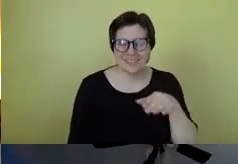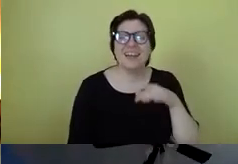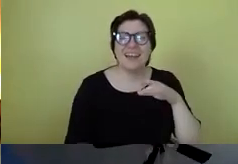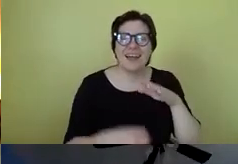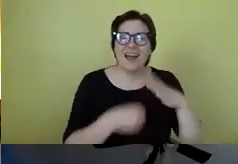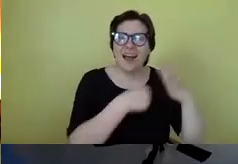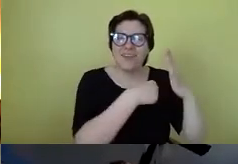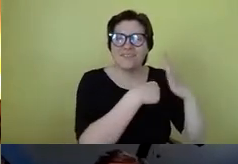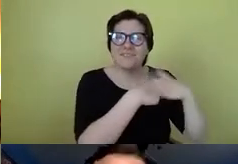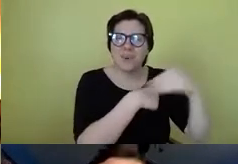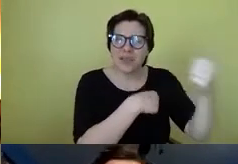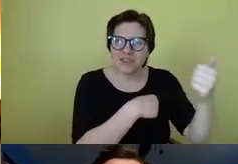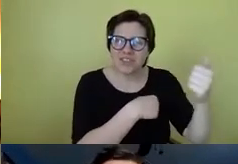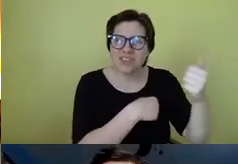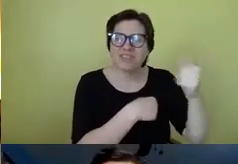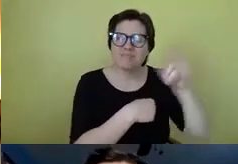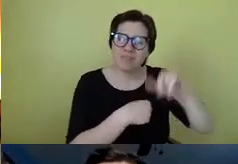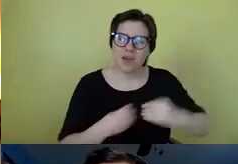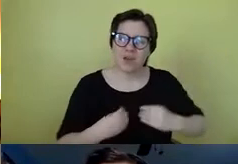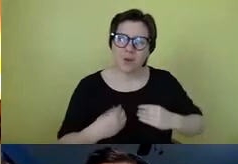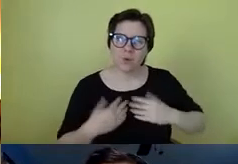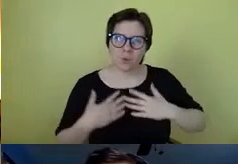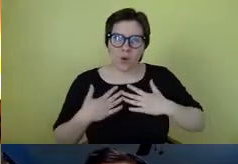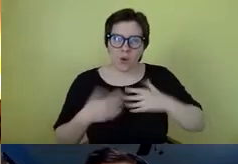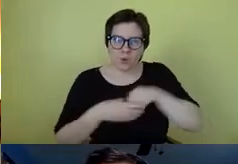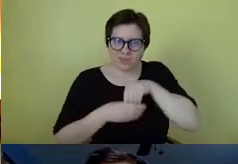vocations grow on you. They're like